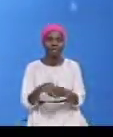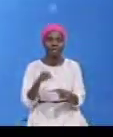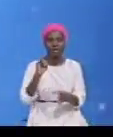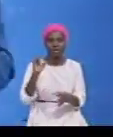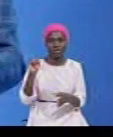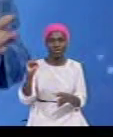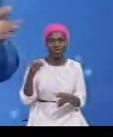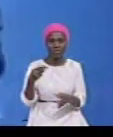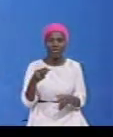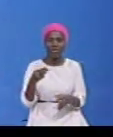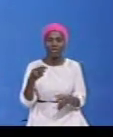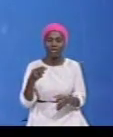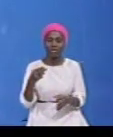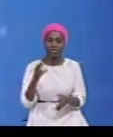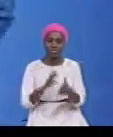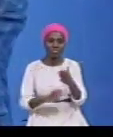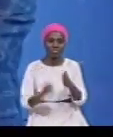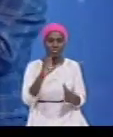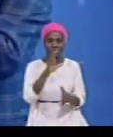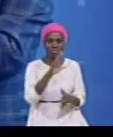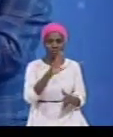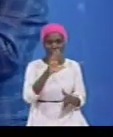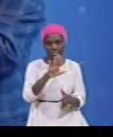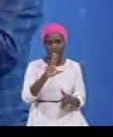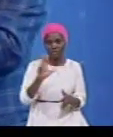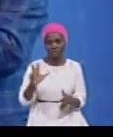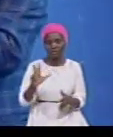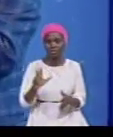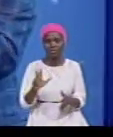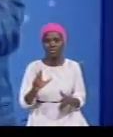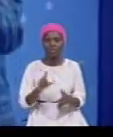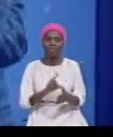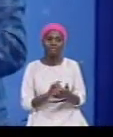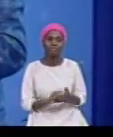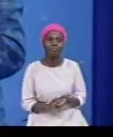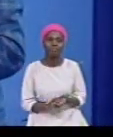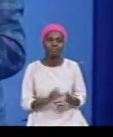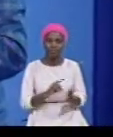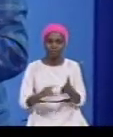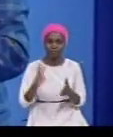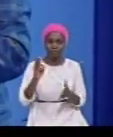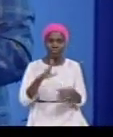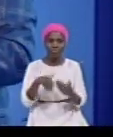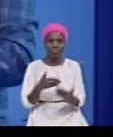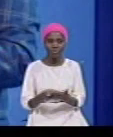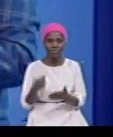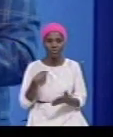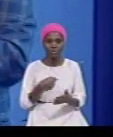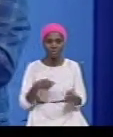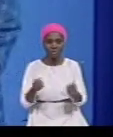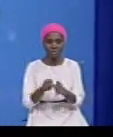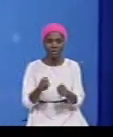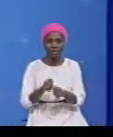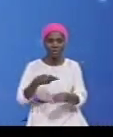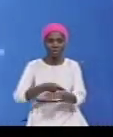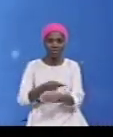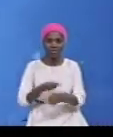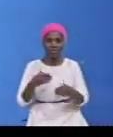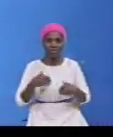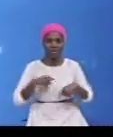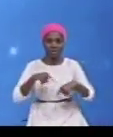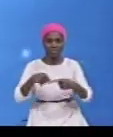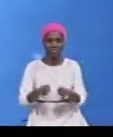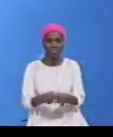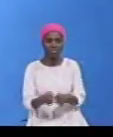we're reading verse 6, all we like sheep have gone astray. We have turned everyone to his own